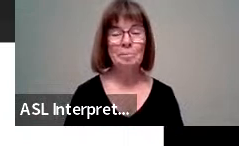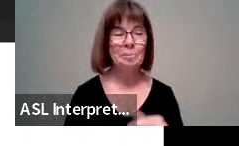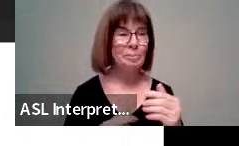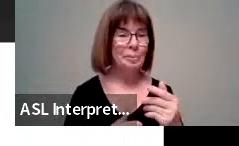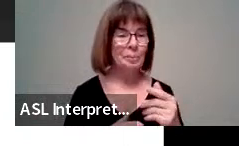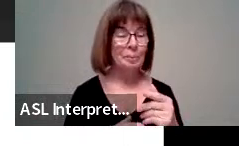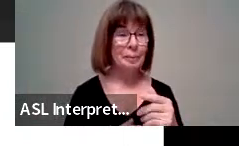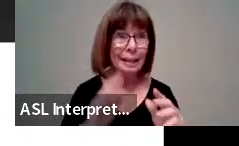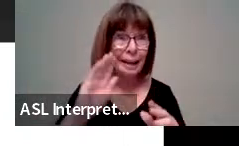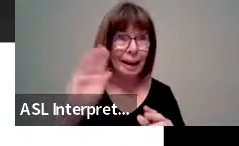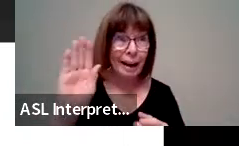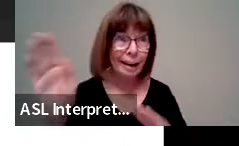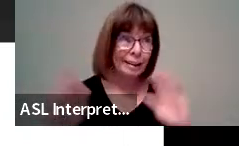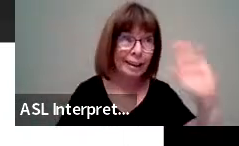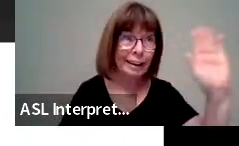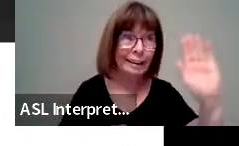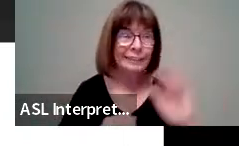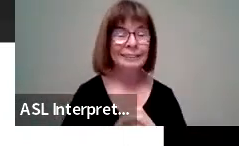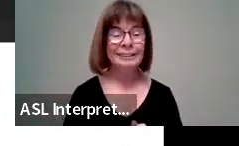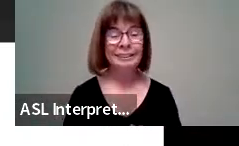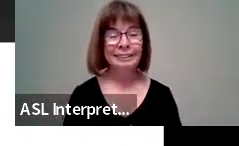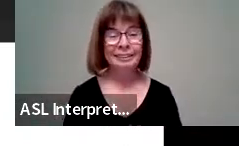Hi, Dr. Dunn.